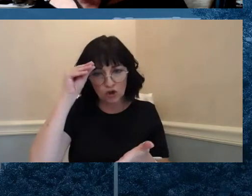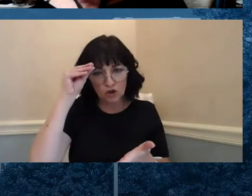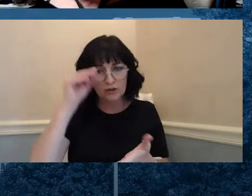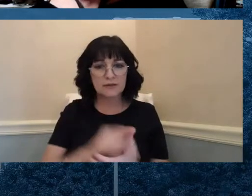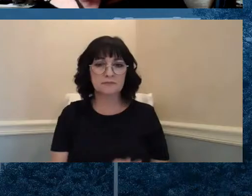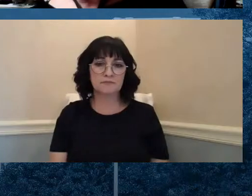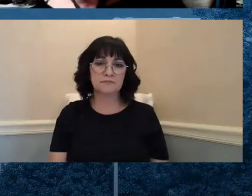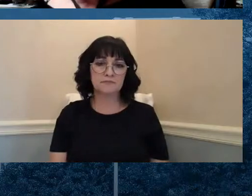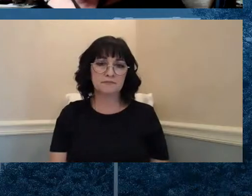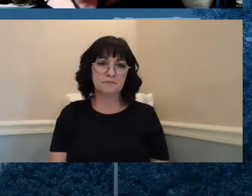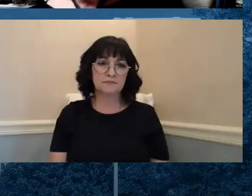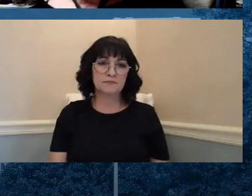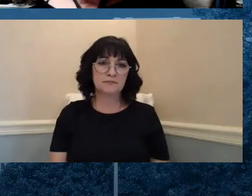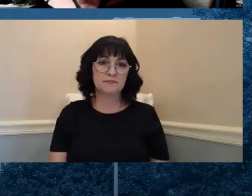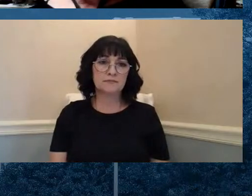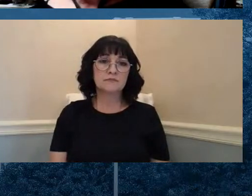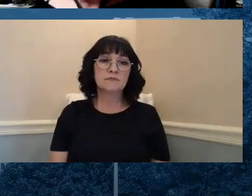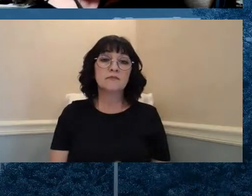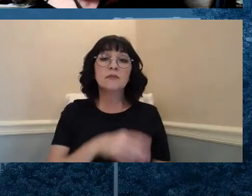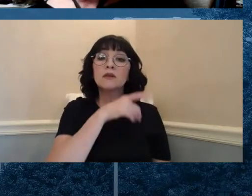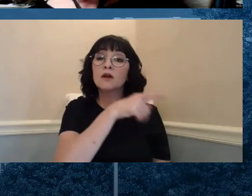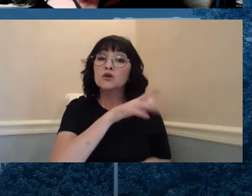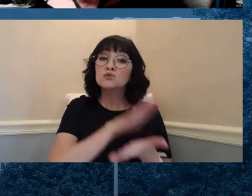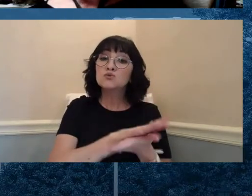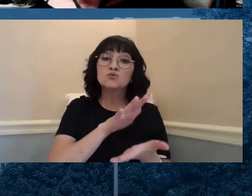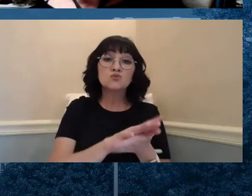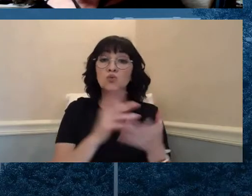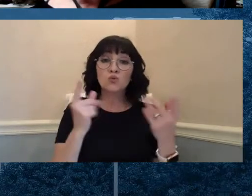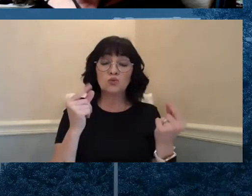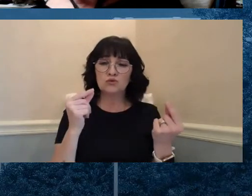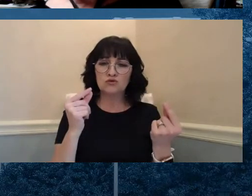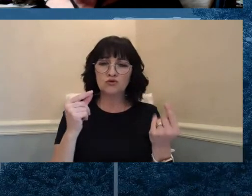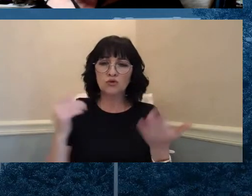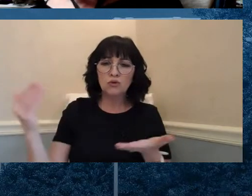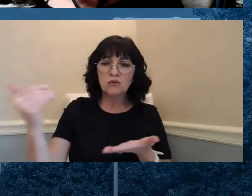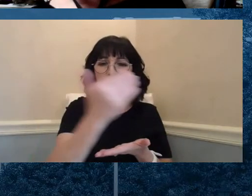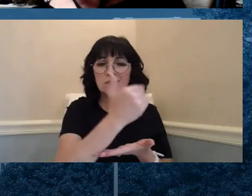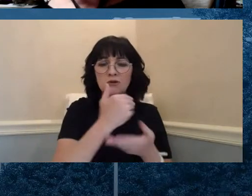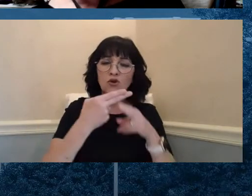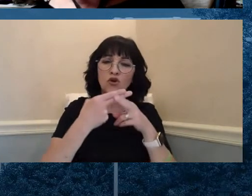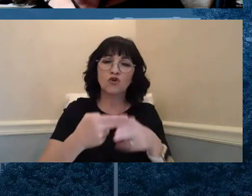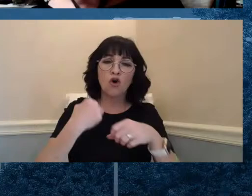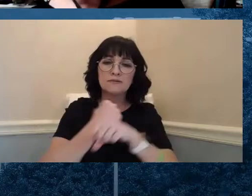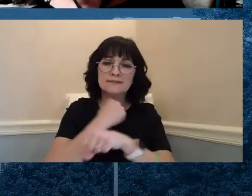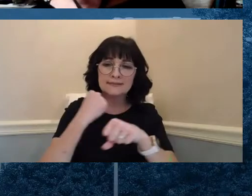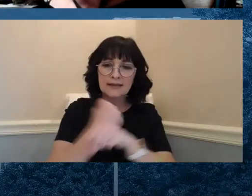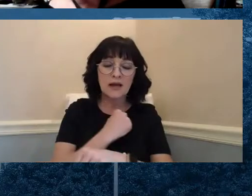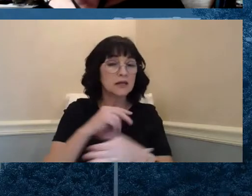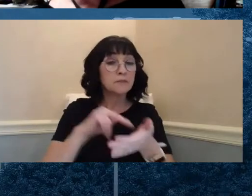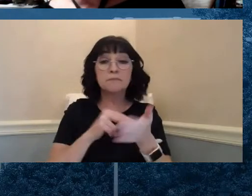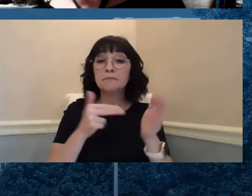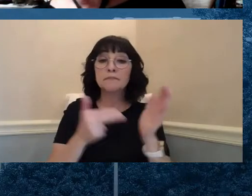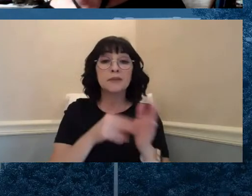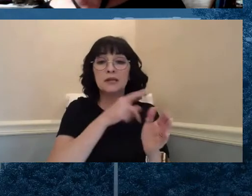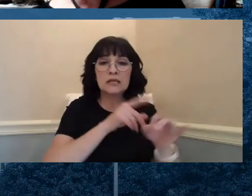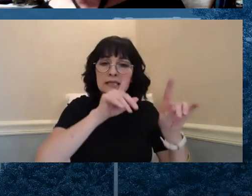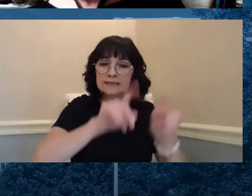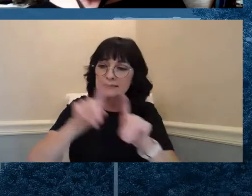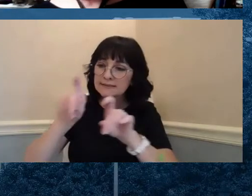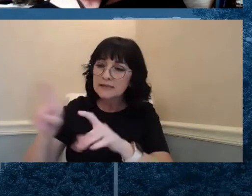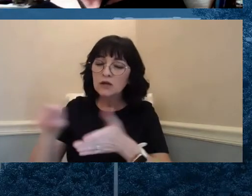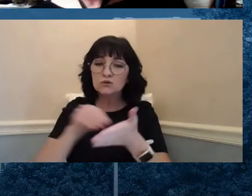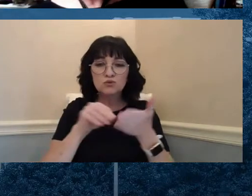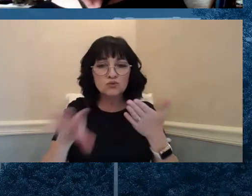will be using that data to drive the creation of our lesson plans and the supports that we need for our